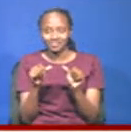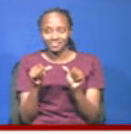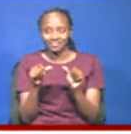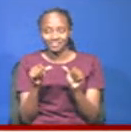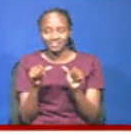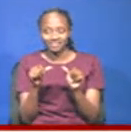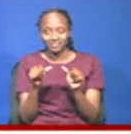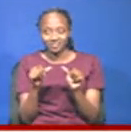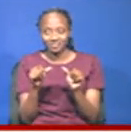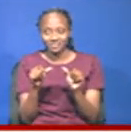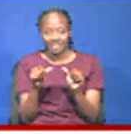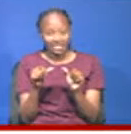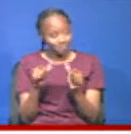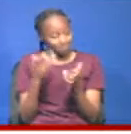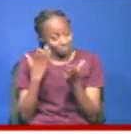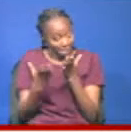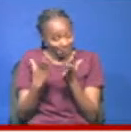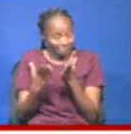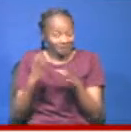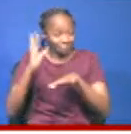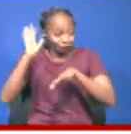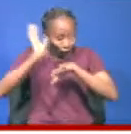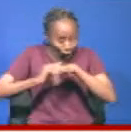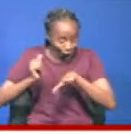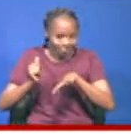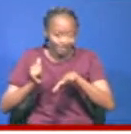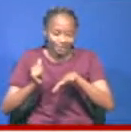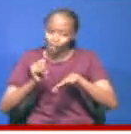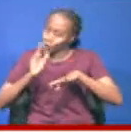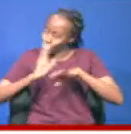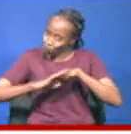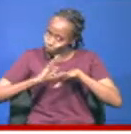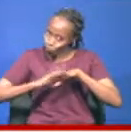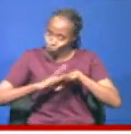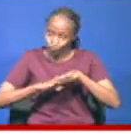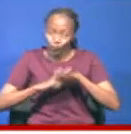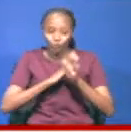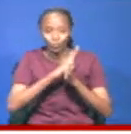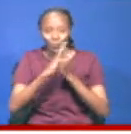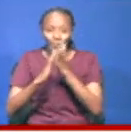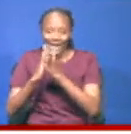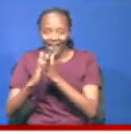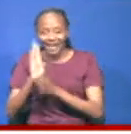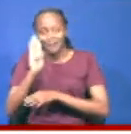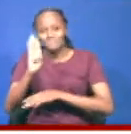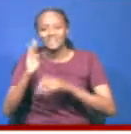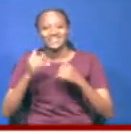So in case, it's always good to have plan B.